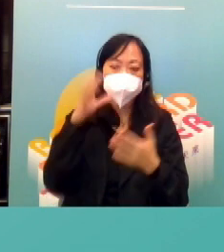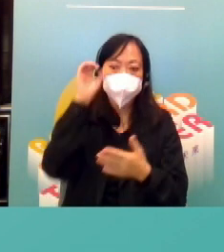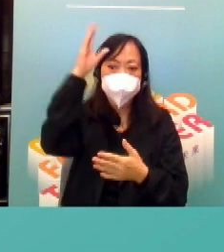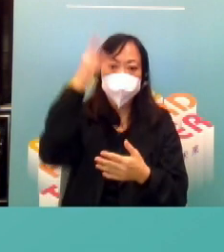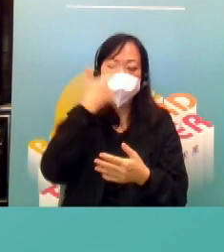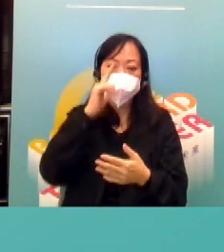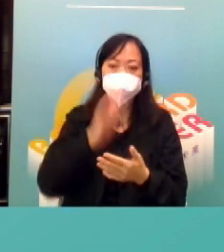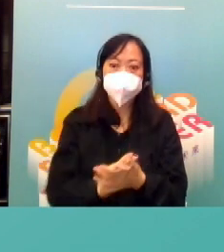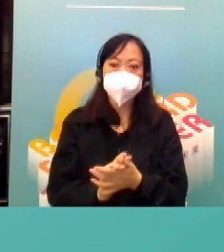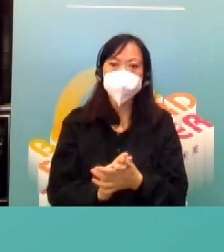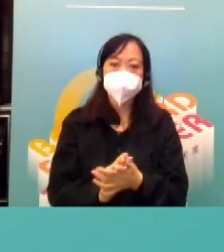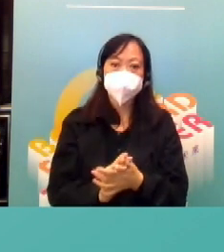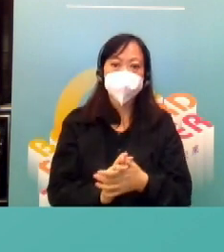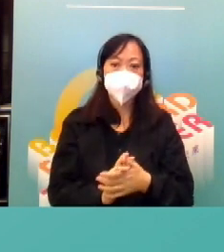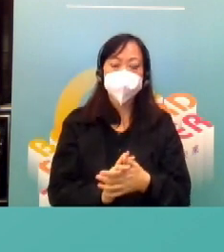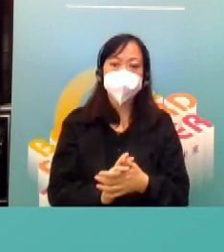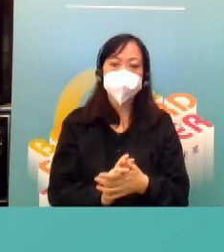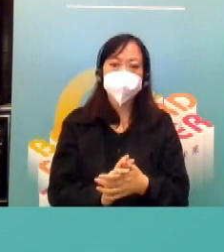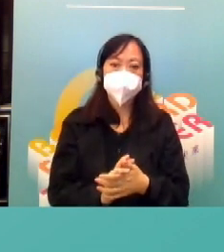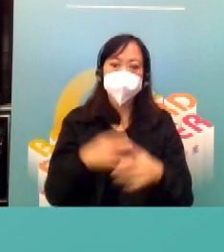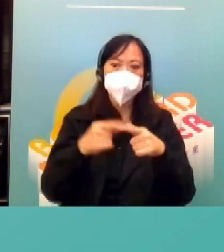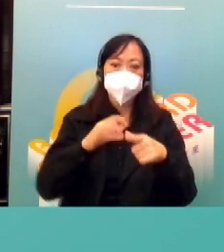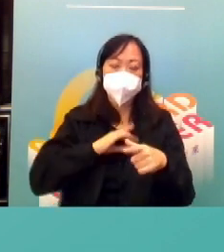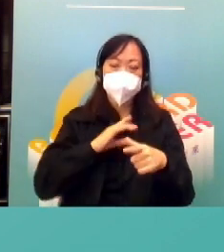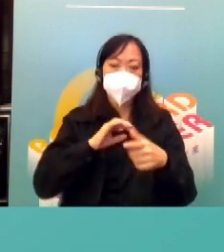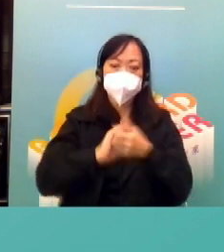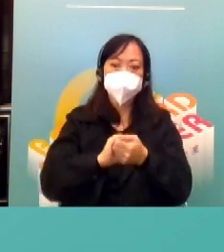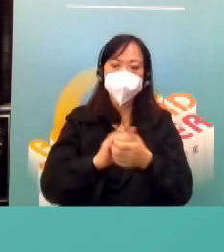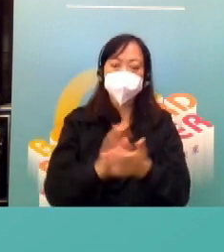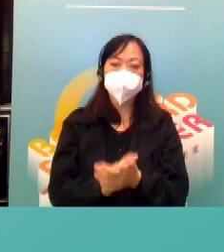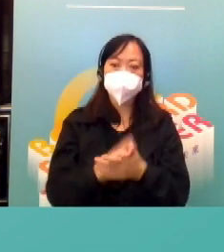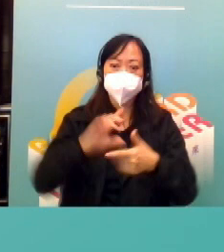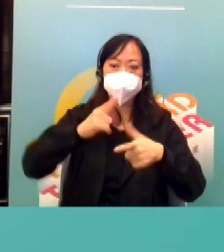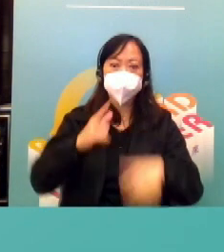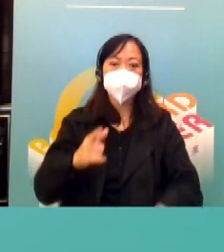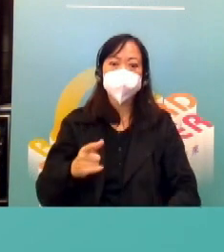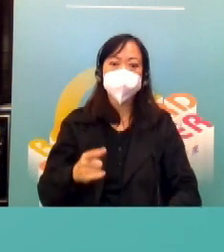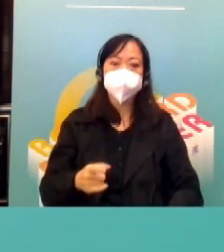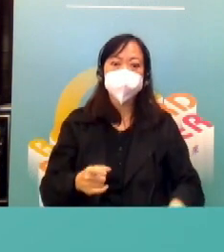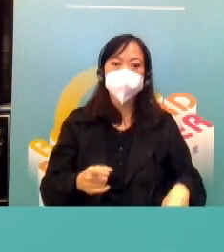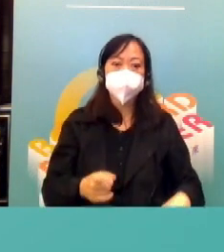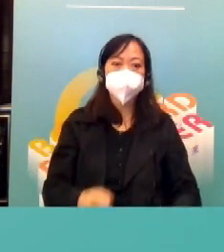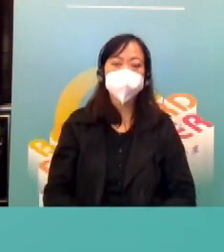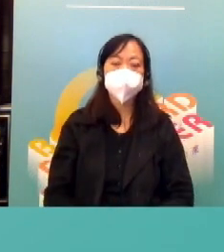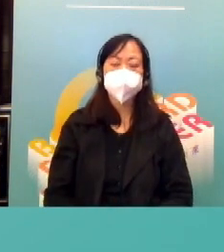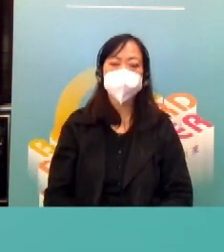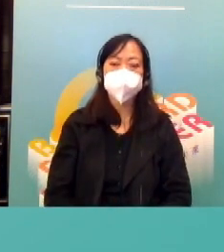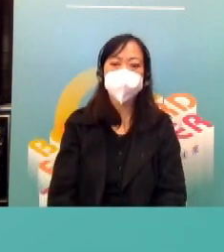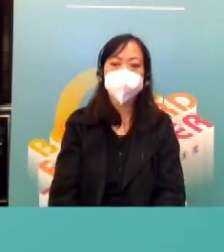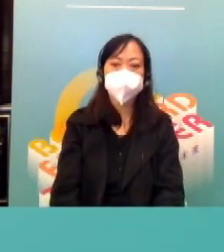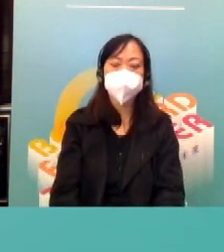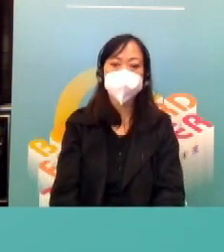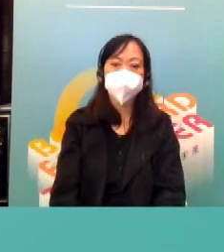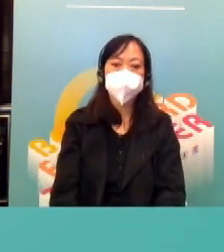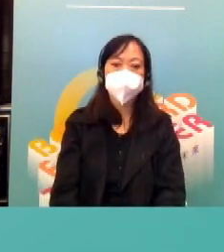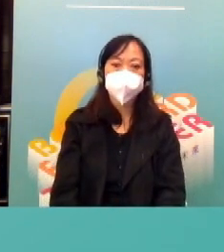public-private partnership that Alfred talked about has really come to life in our experience. I think the backdrop to this is